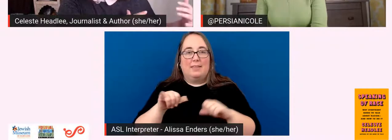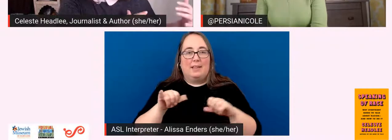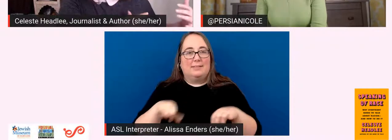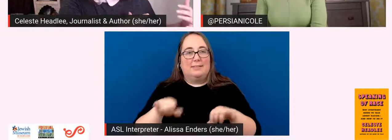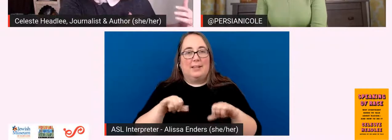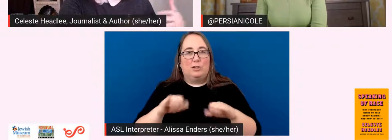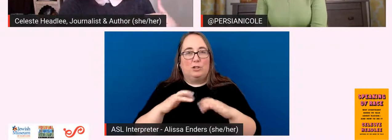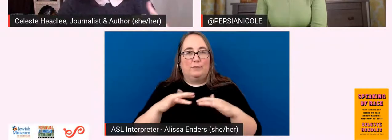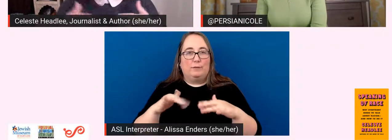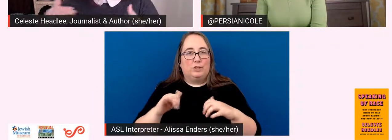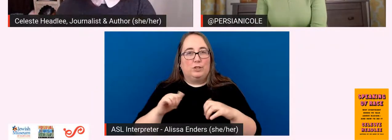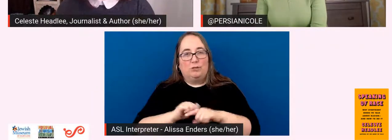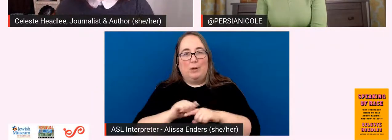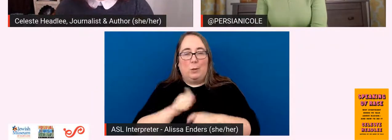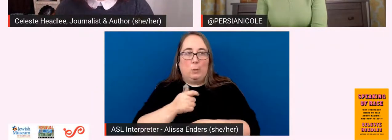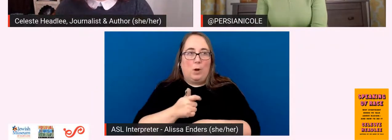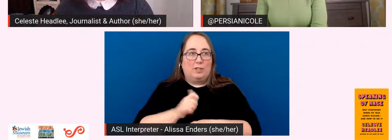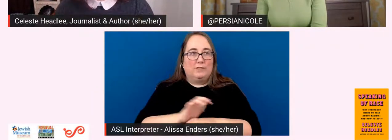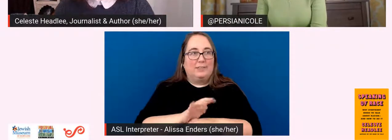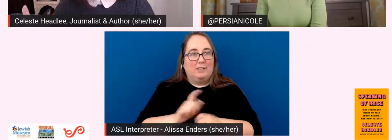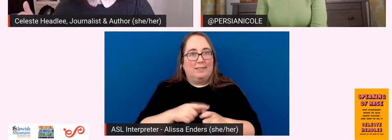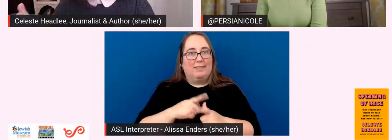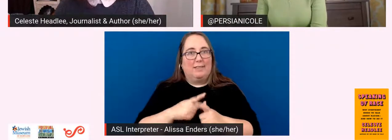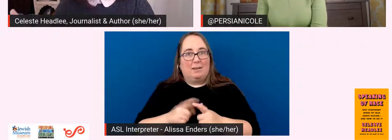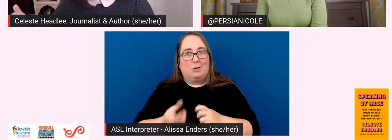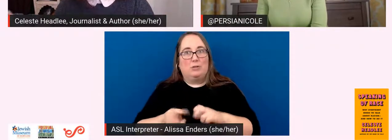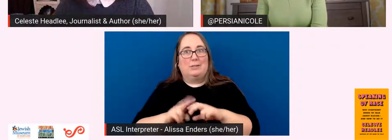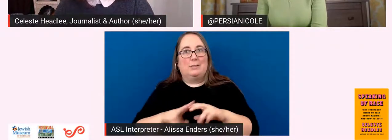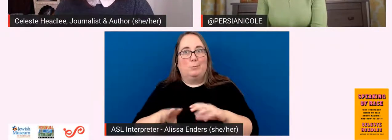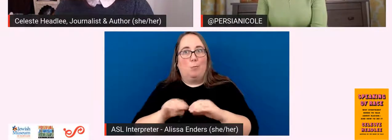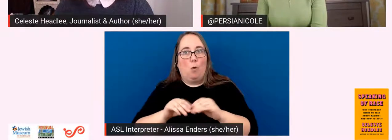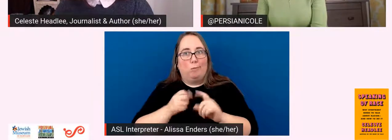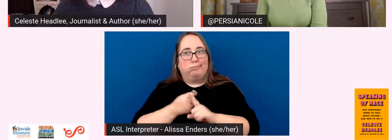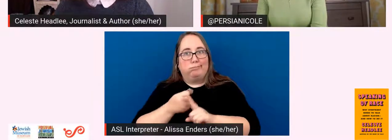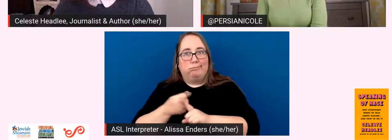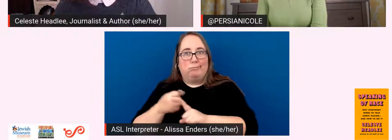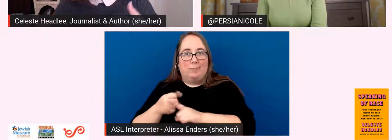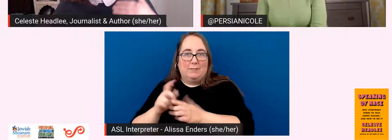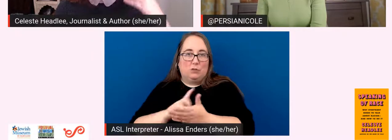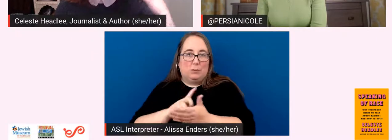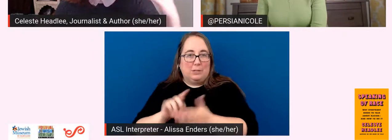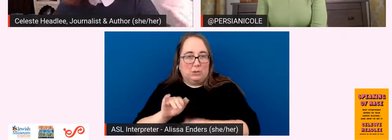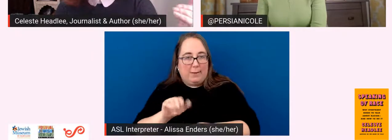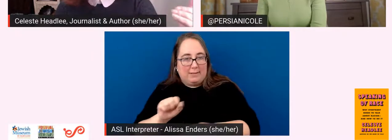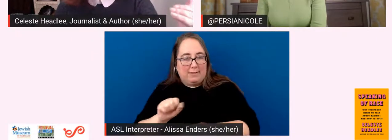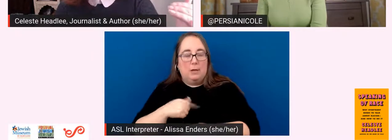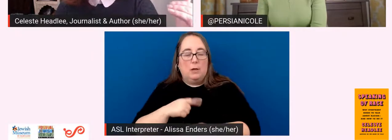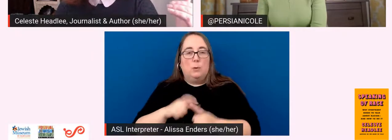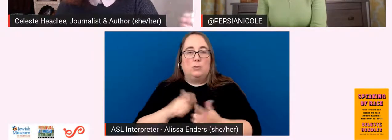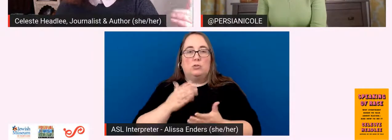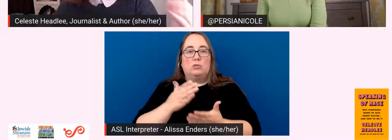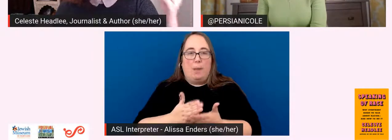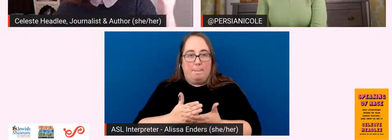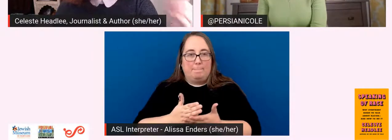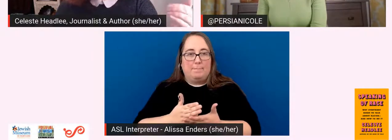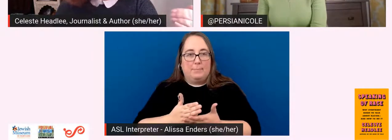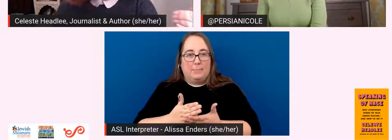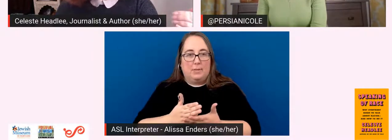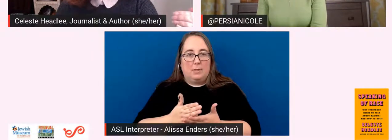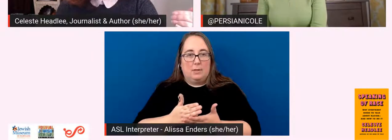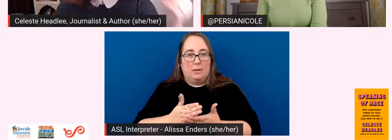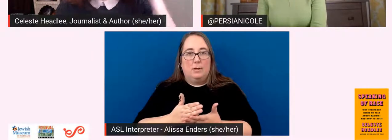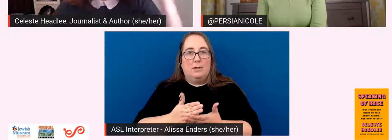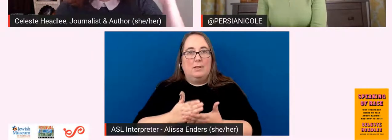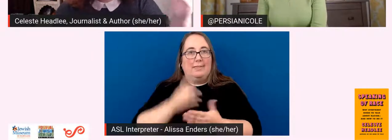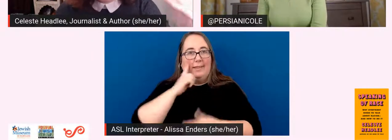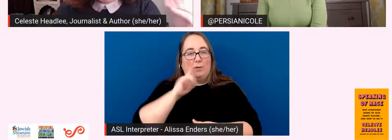training of watching those videos actually increases the likelihood of acts of discrimination and bias. We need to stop treating racism like a knowledge